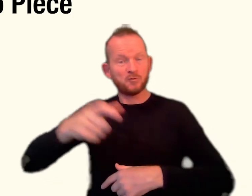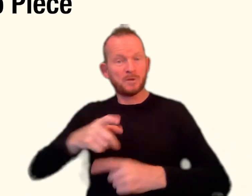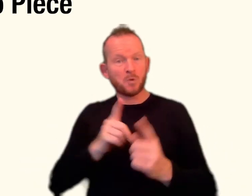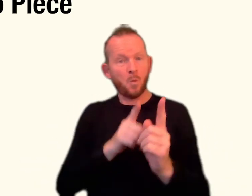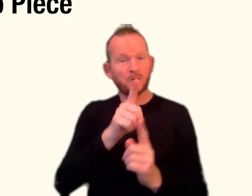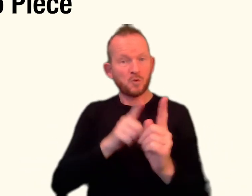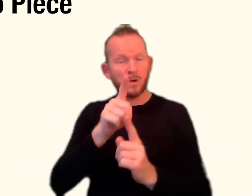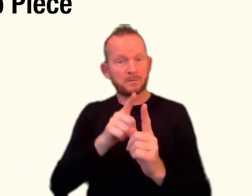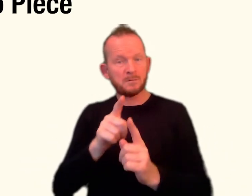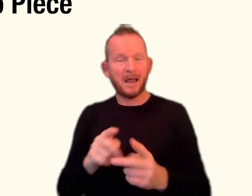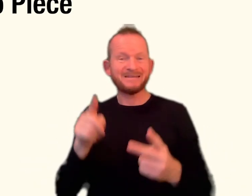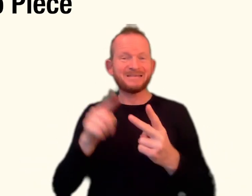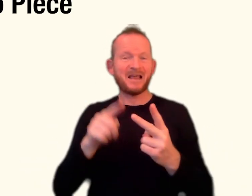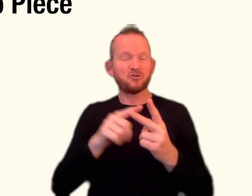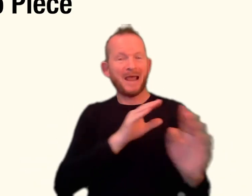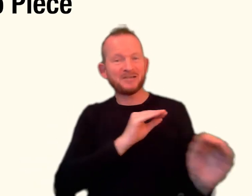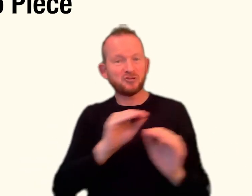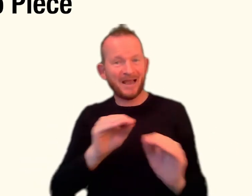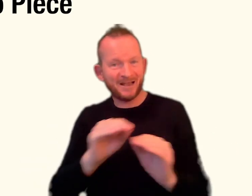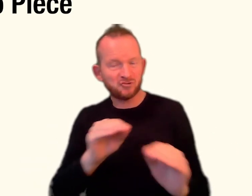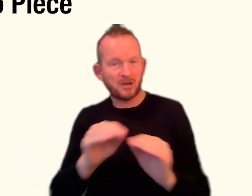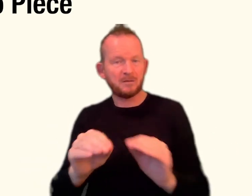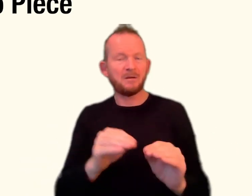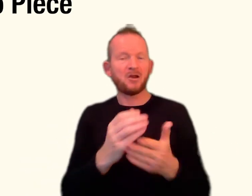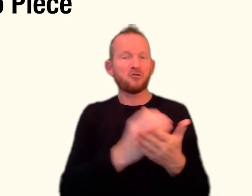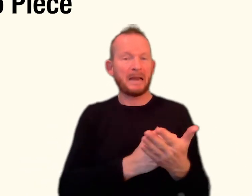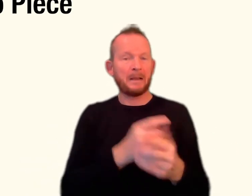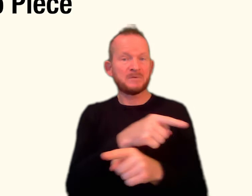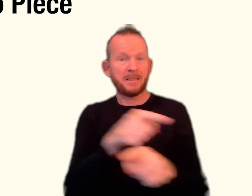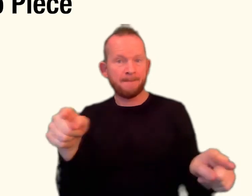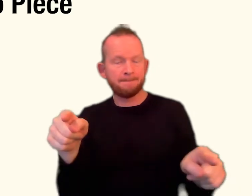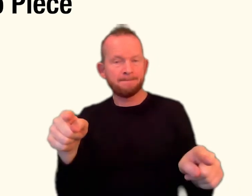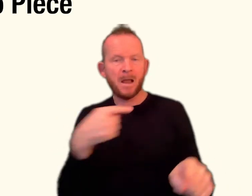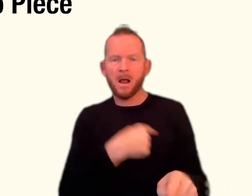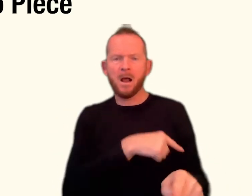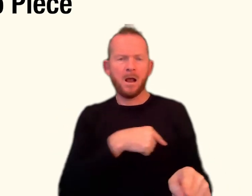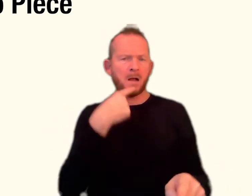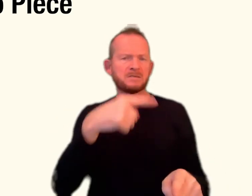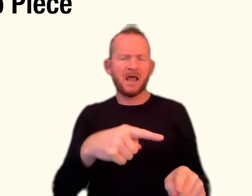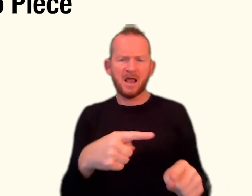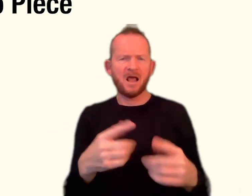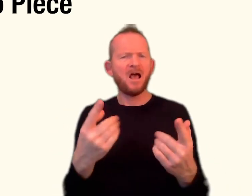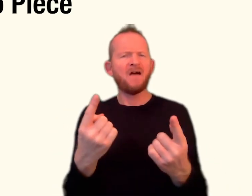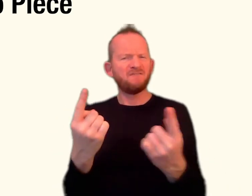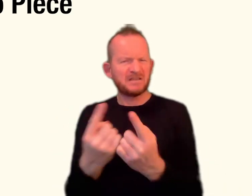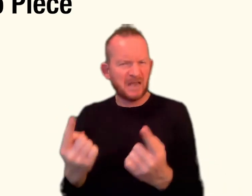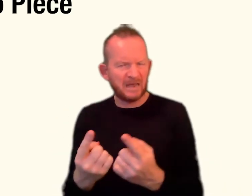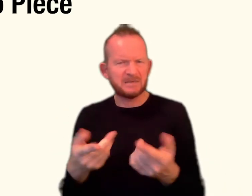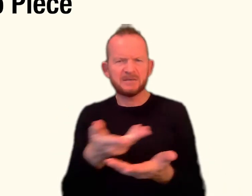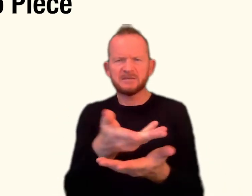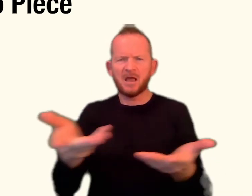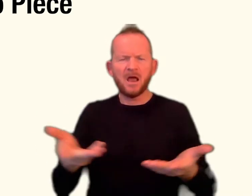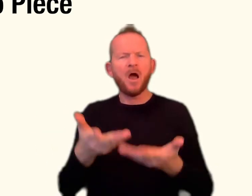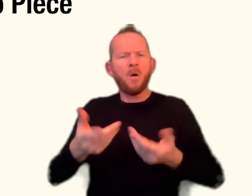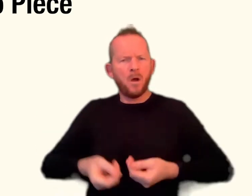deliver the secondary education and curriculum to them. And I can honestly say that the facilities now and the things we put in